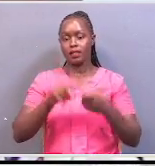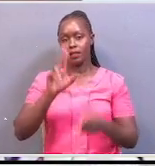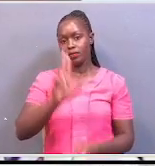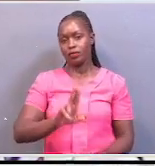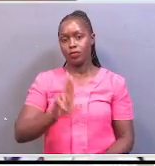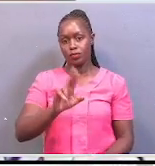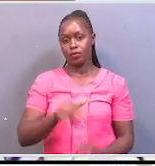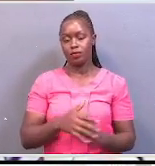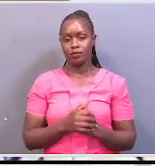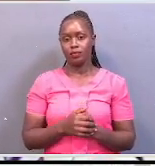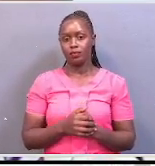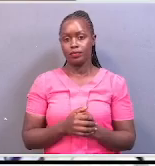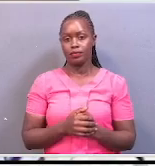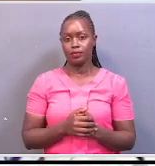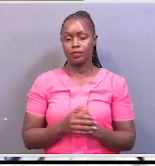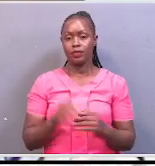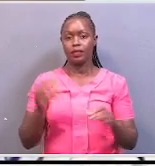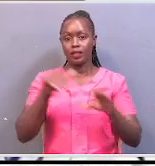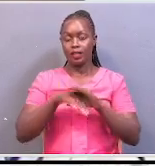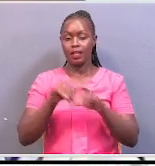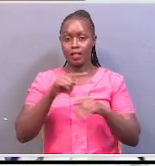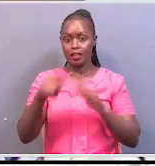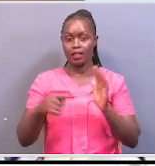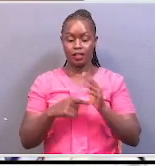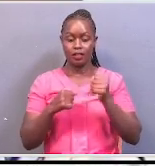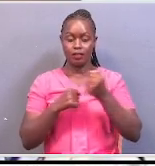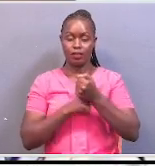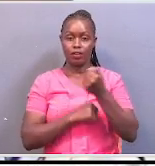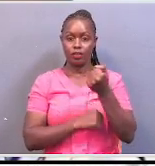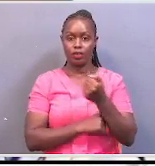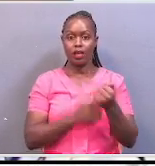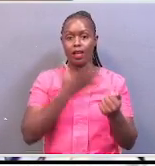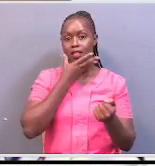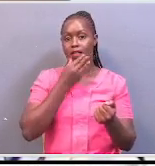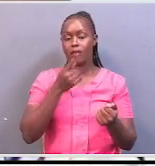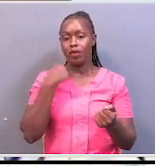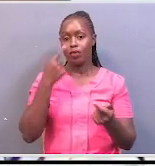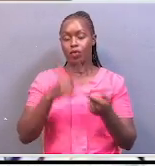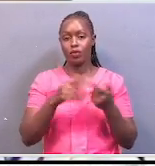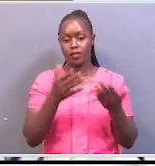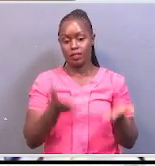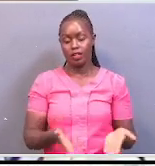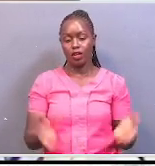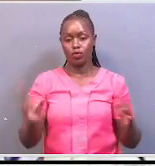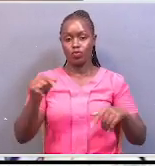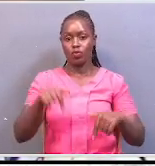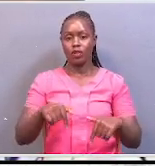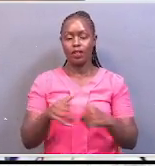Kenyatta. He laid the foundation, the man who lays here today.